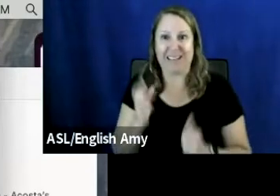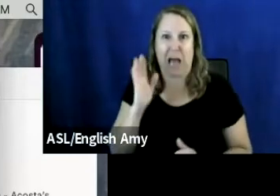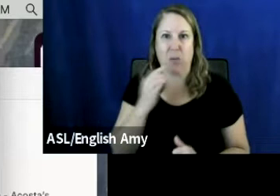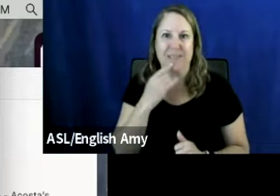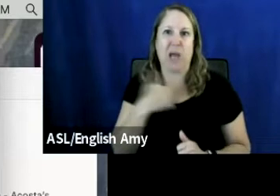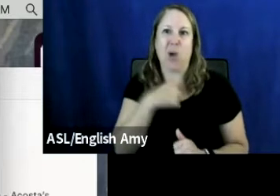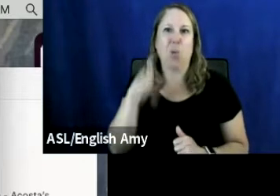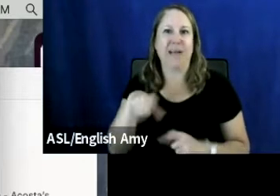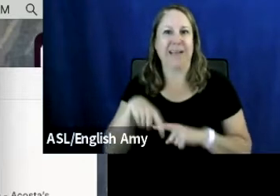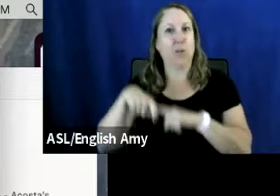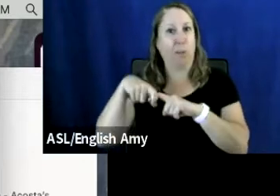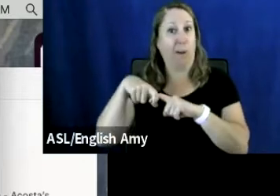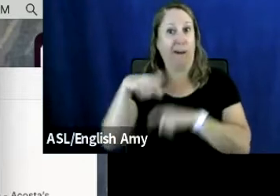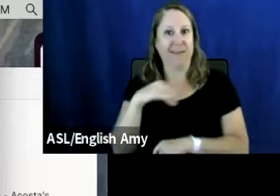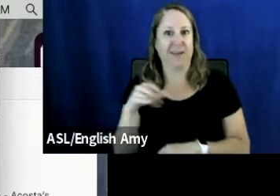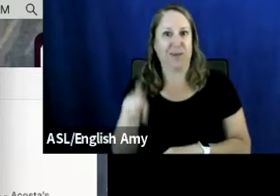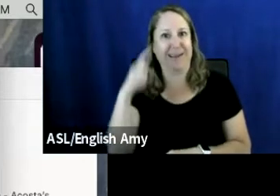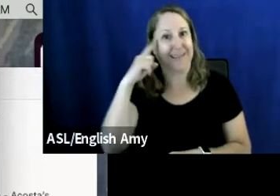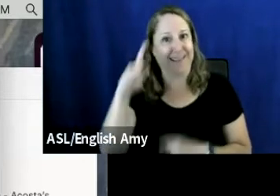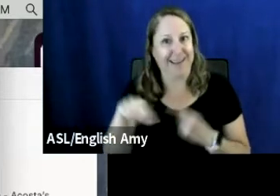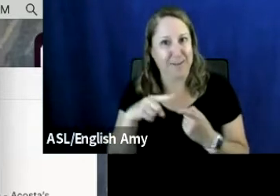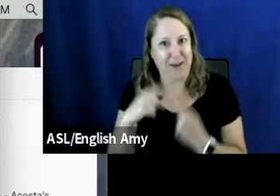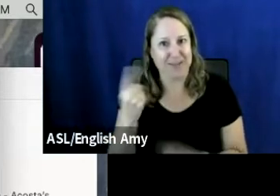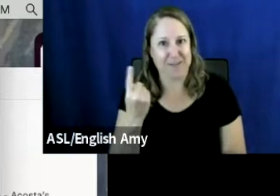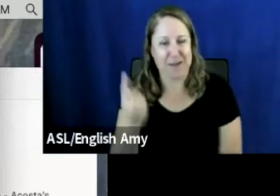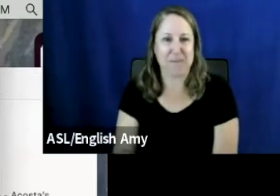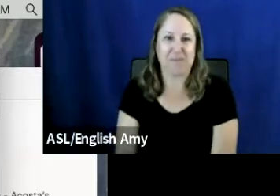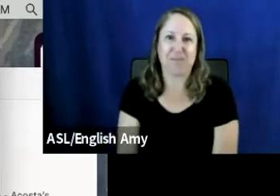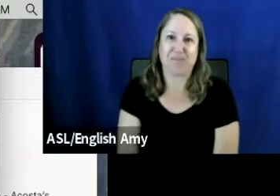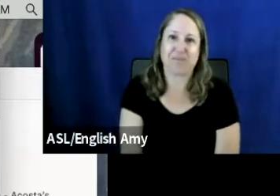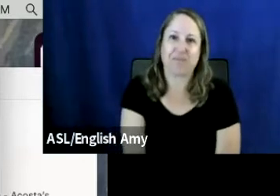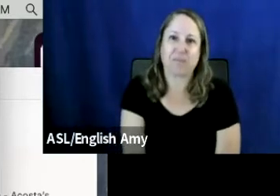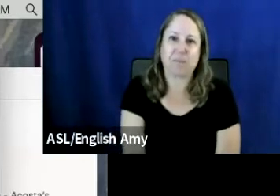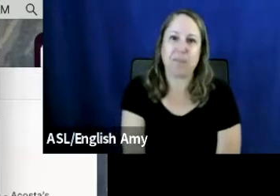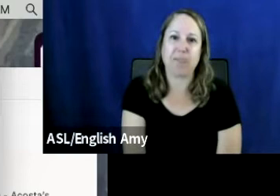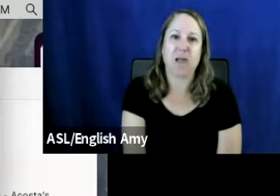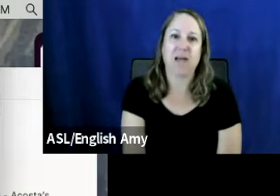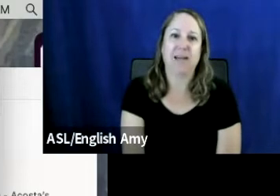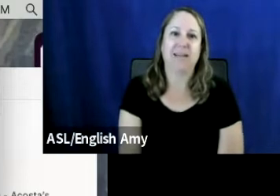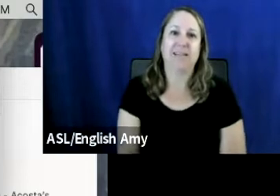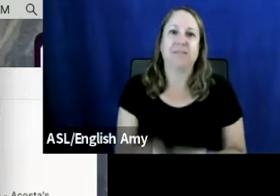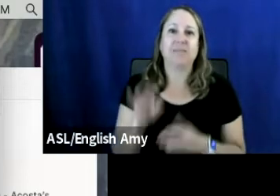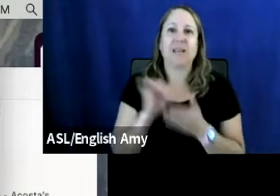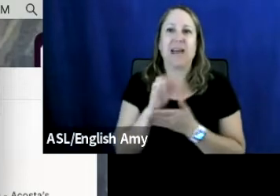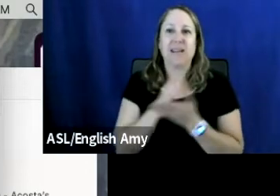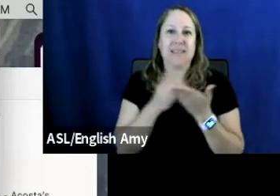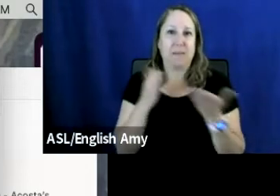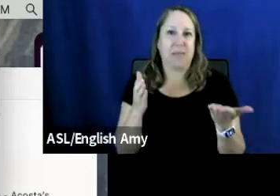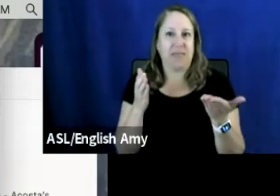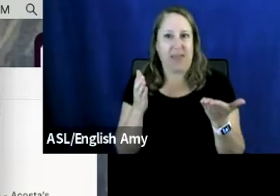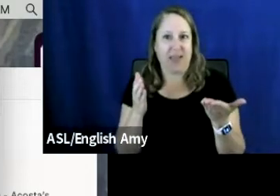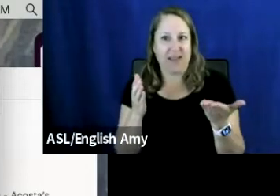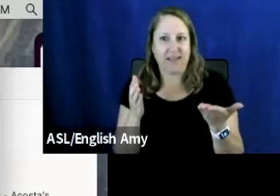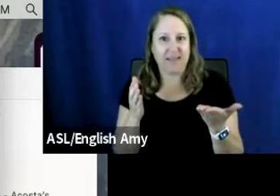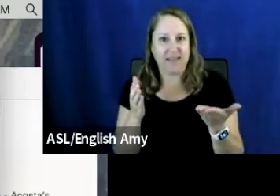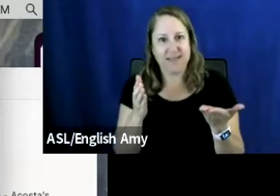we need to think about something before we think. Okay. So these are some things that came up. I was writing as people were saying things.